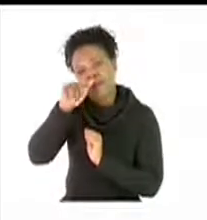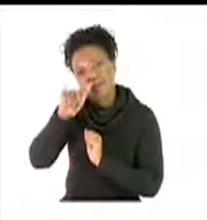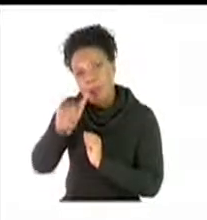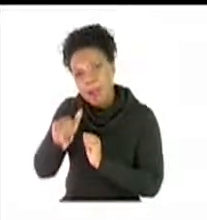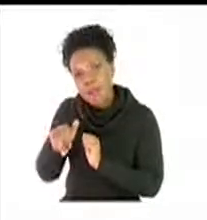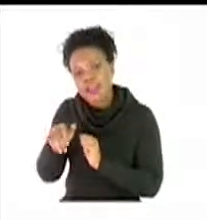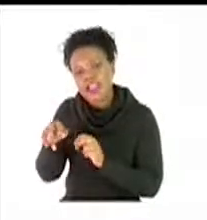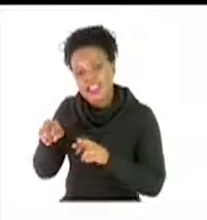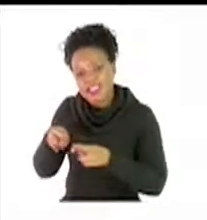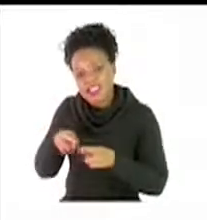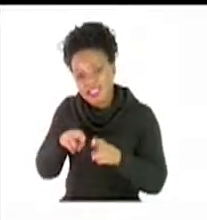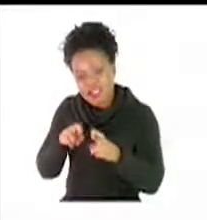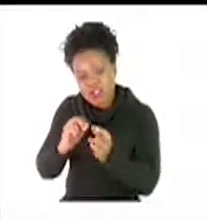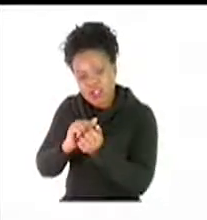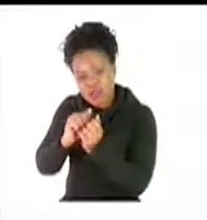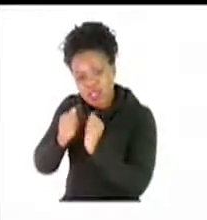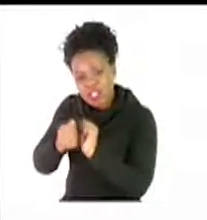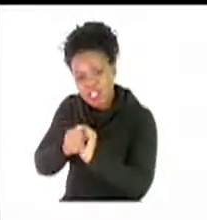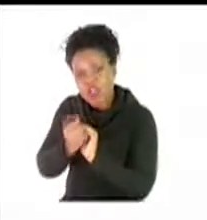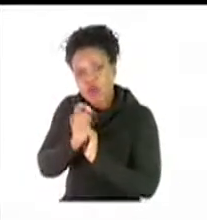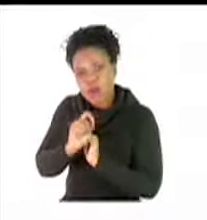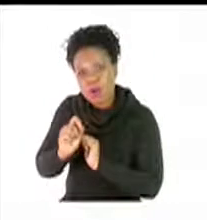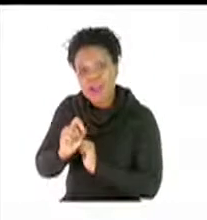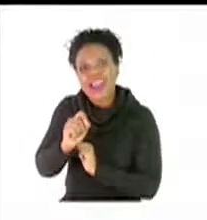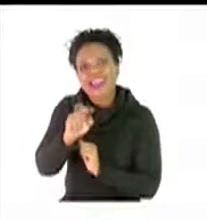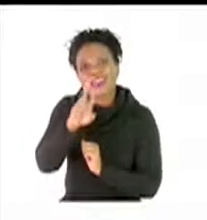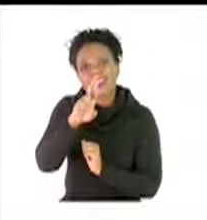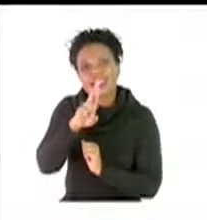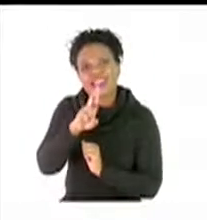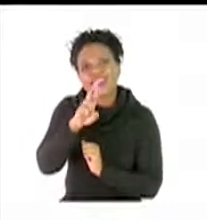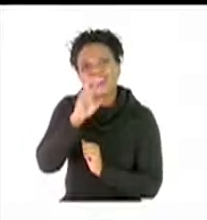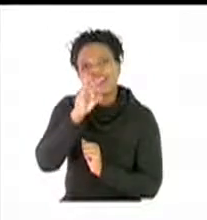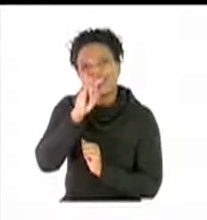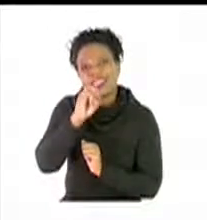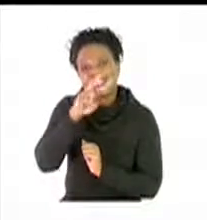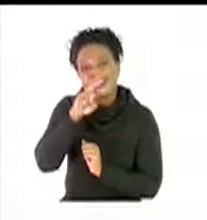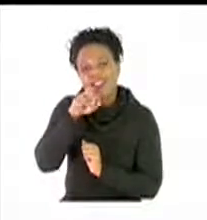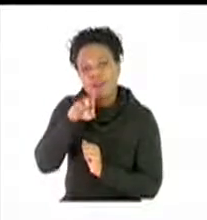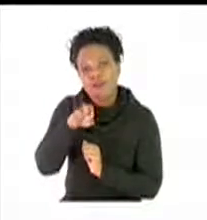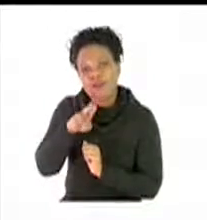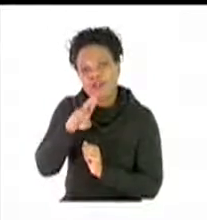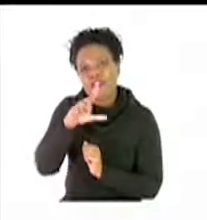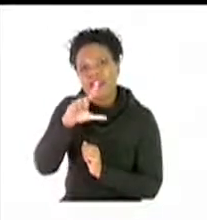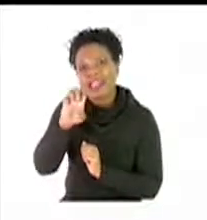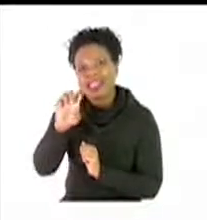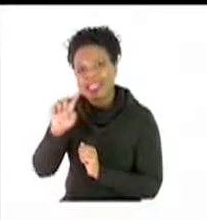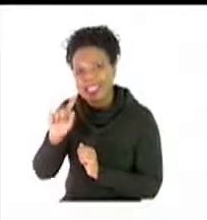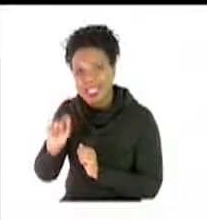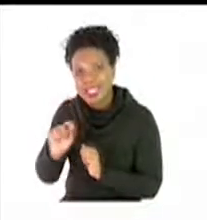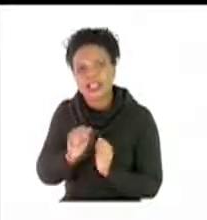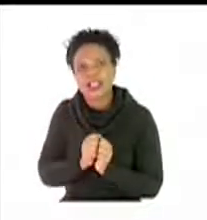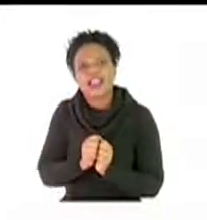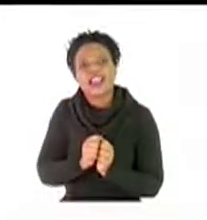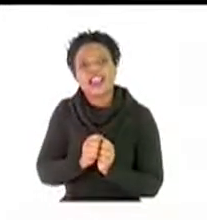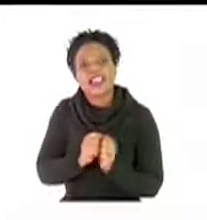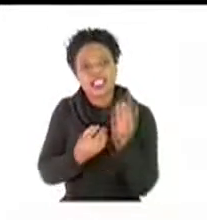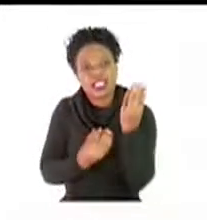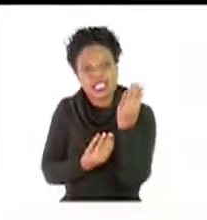dry off in her kitchenette. So we can move on to